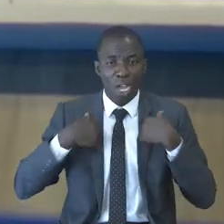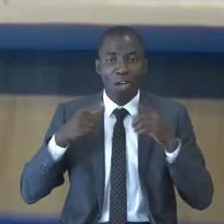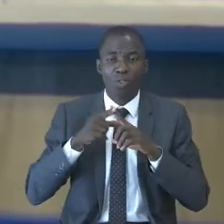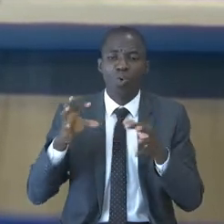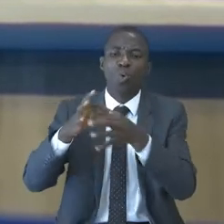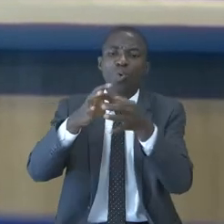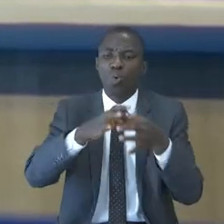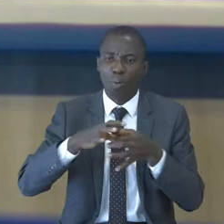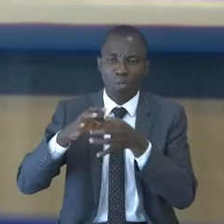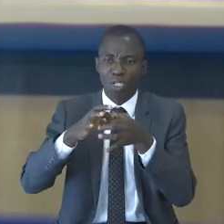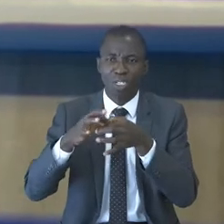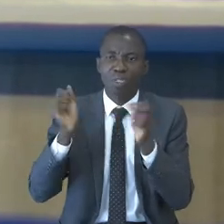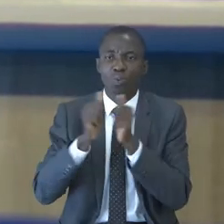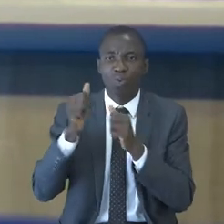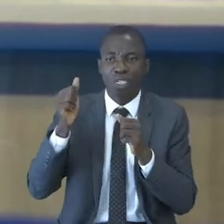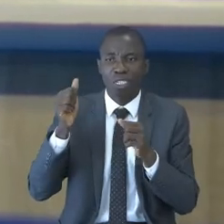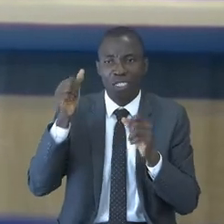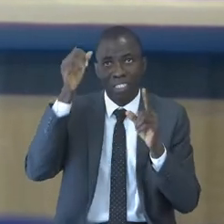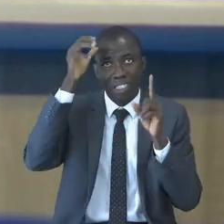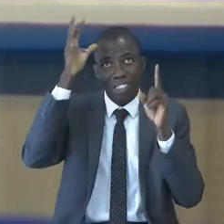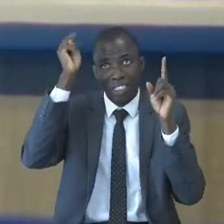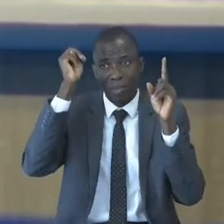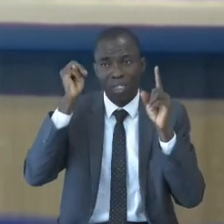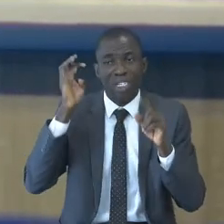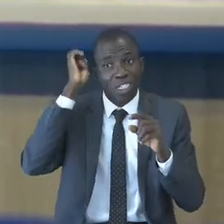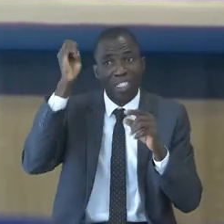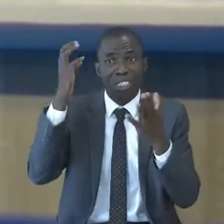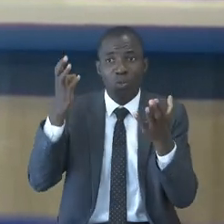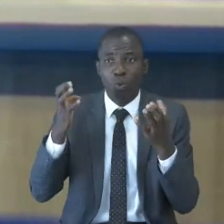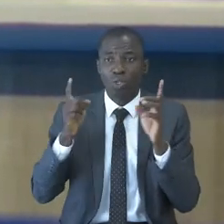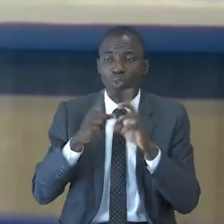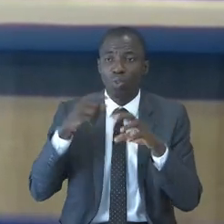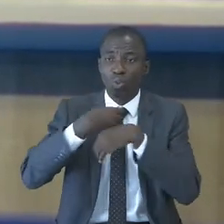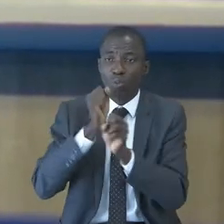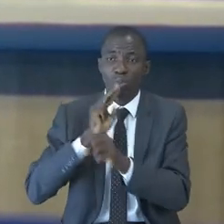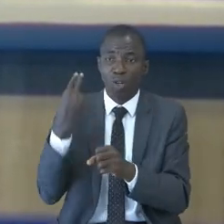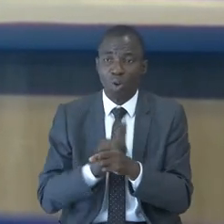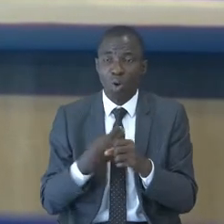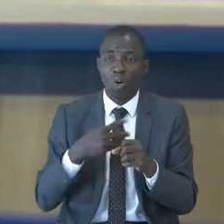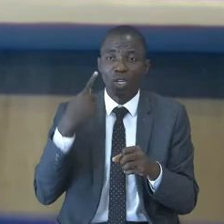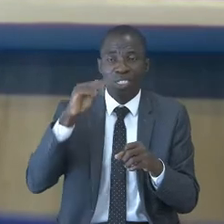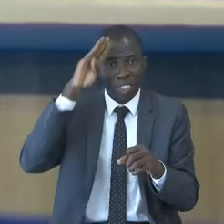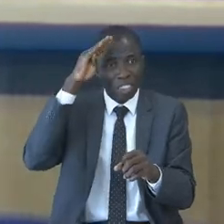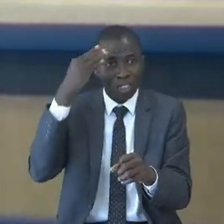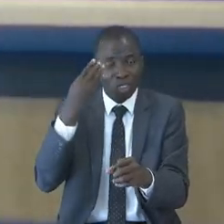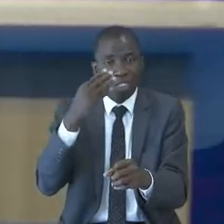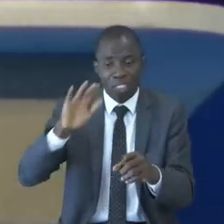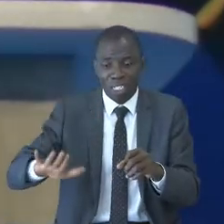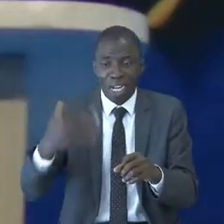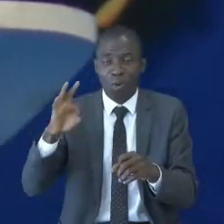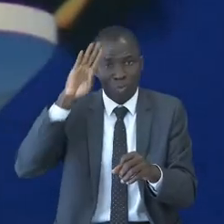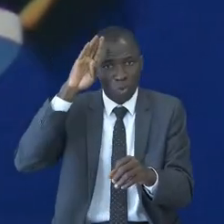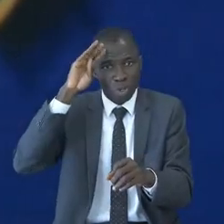him. He wants to make us a child of royalty, son, daughter